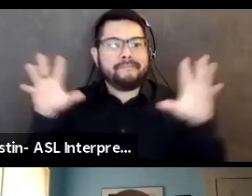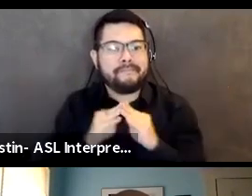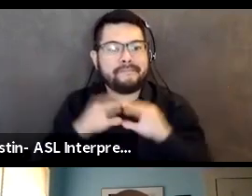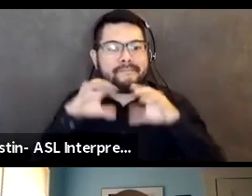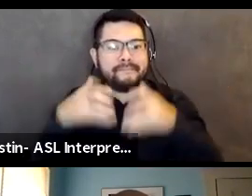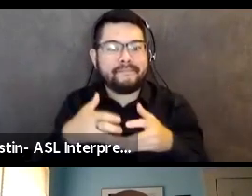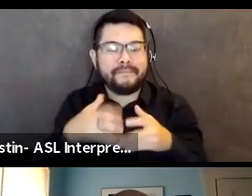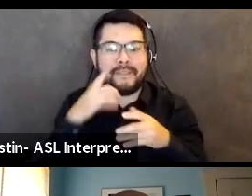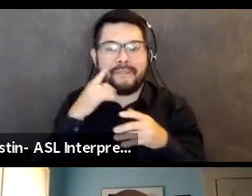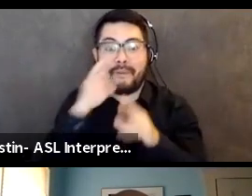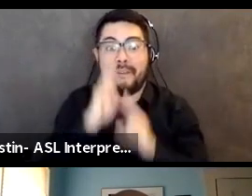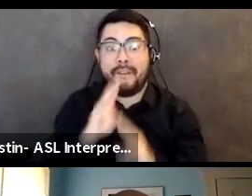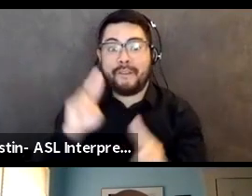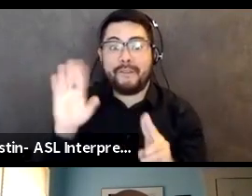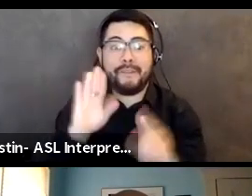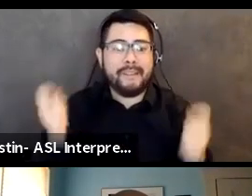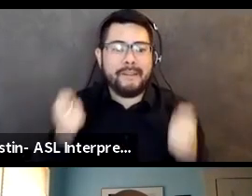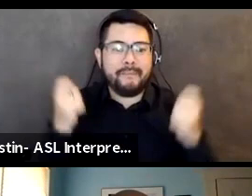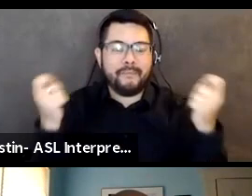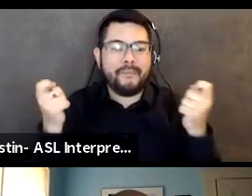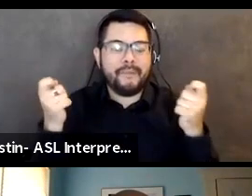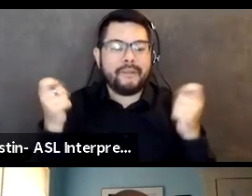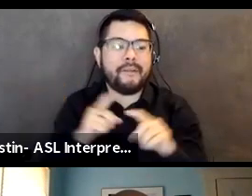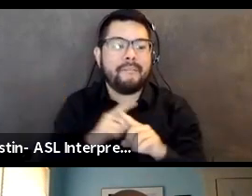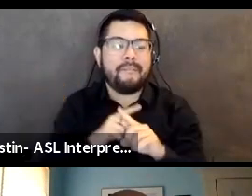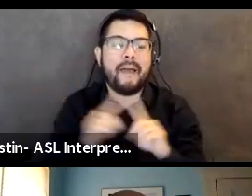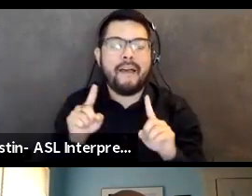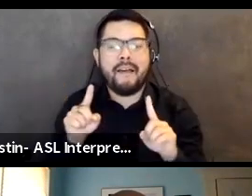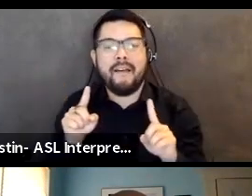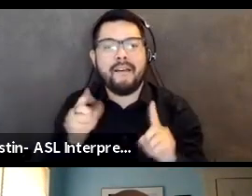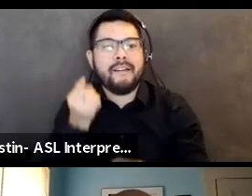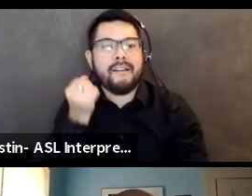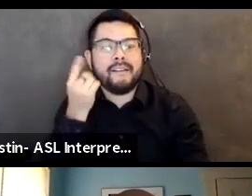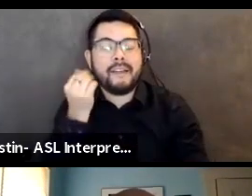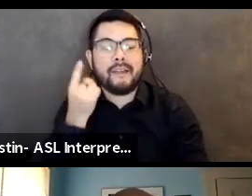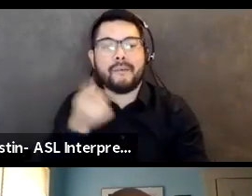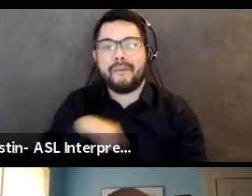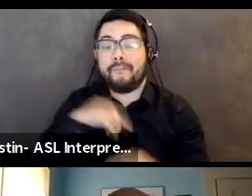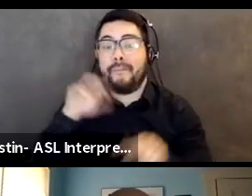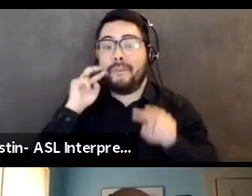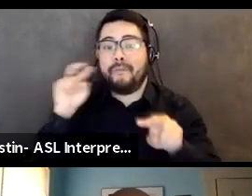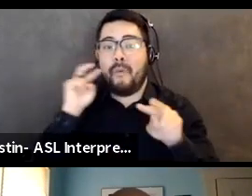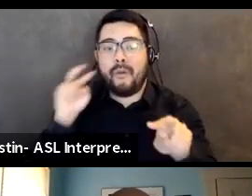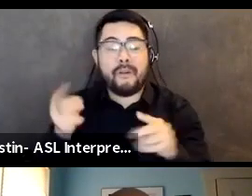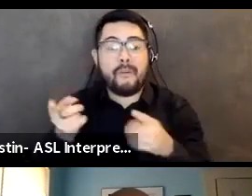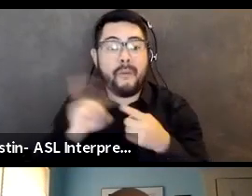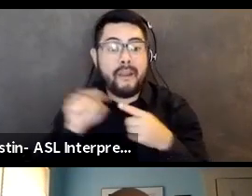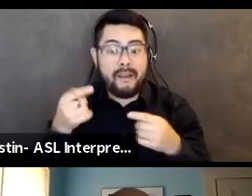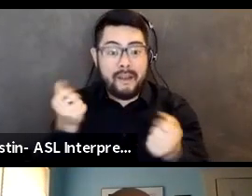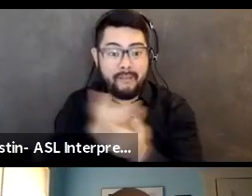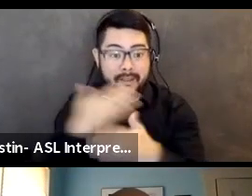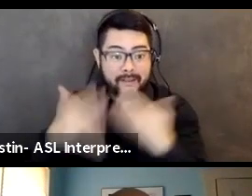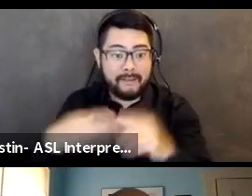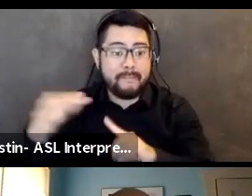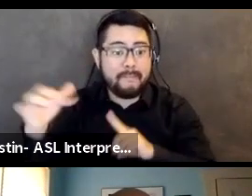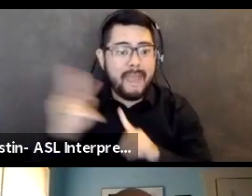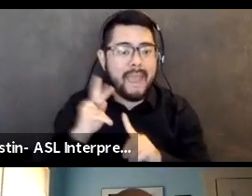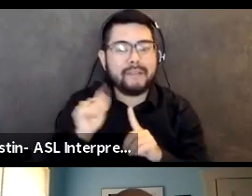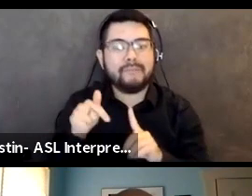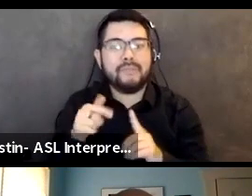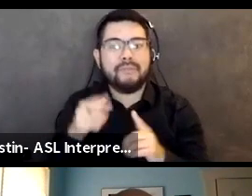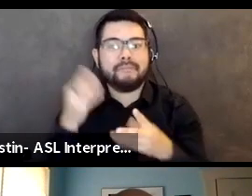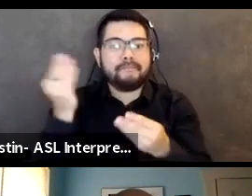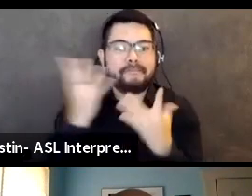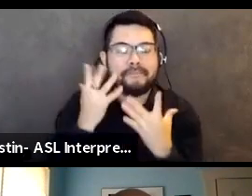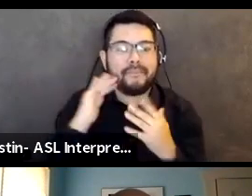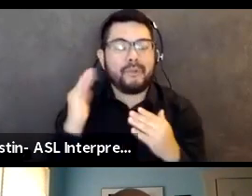honor and celebration that you you would have had otherwise but we look forward to having you come back and share your successes with us and